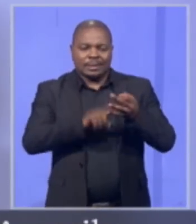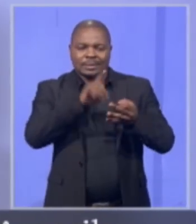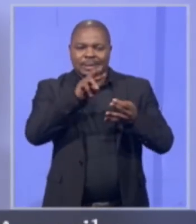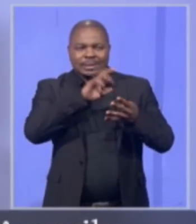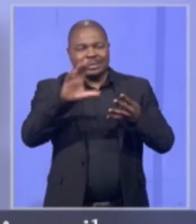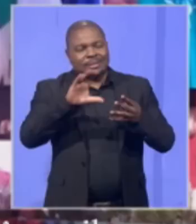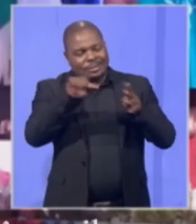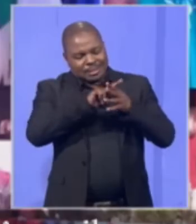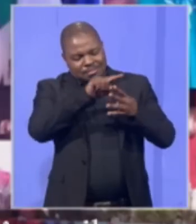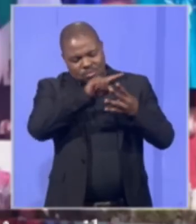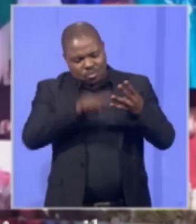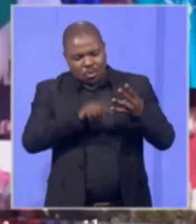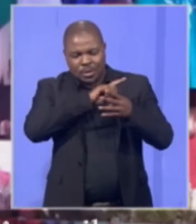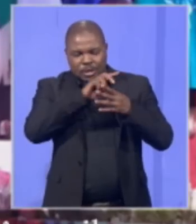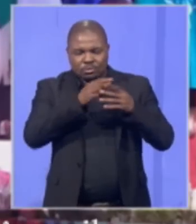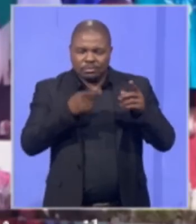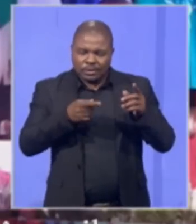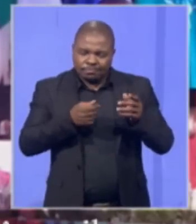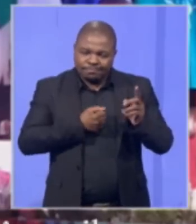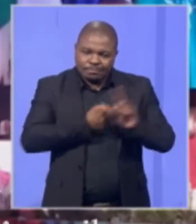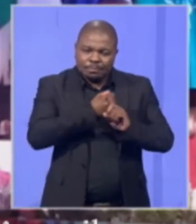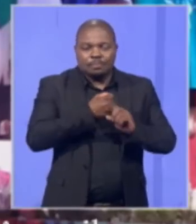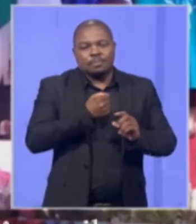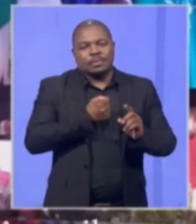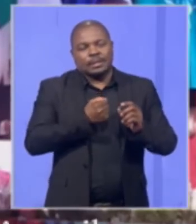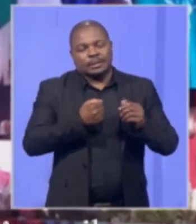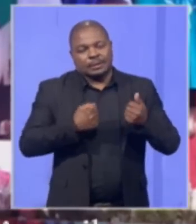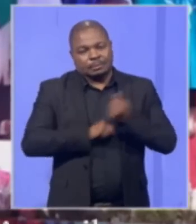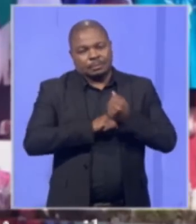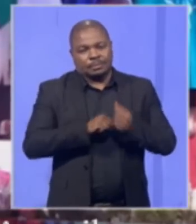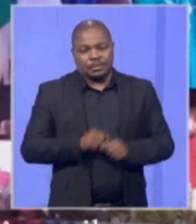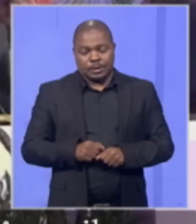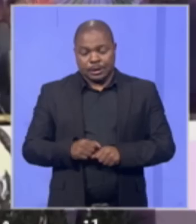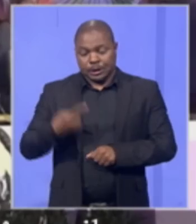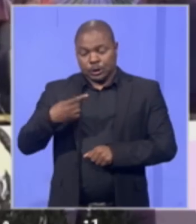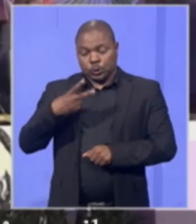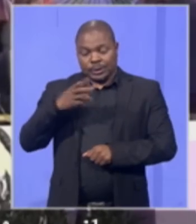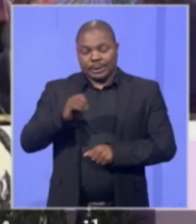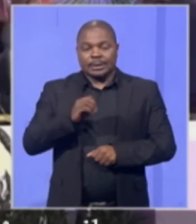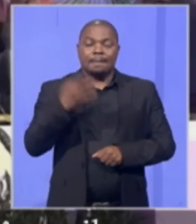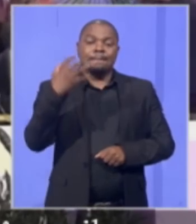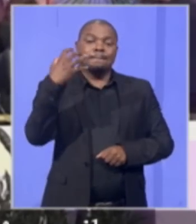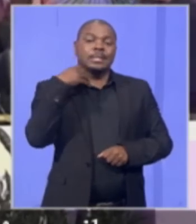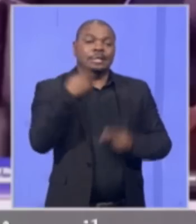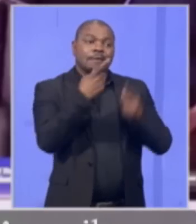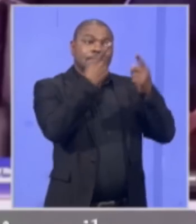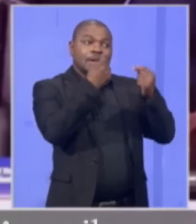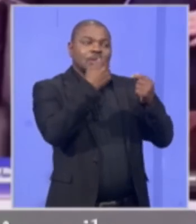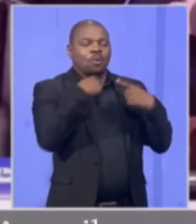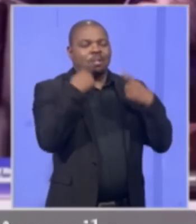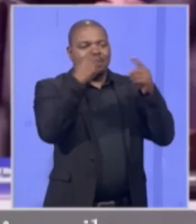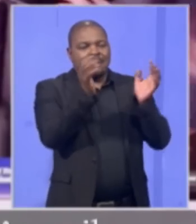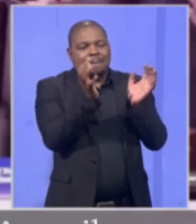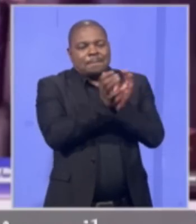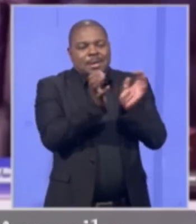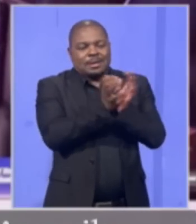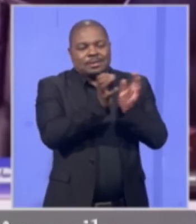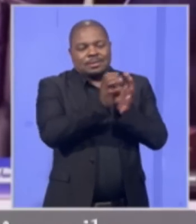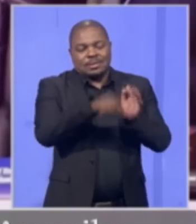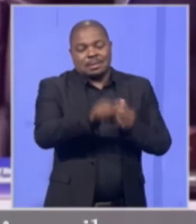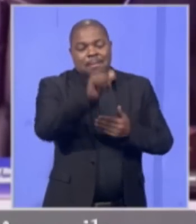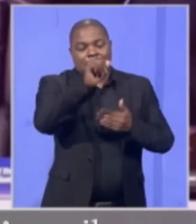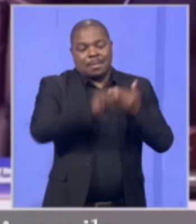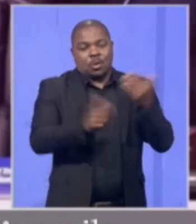conflicts across the globe. Ga jaana ditona tsa matlotlo tsa G20 di tlile go kopana kwa Cape Town moragonyana mo